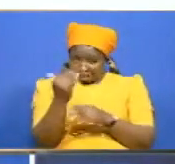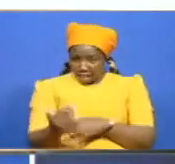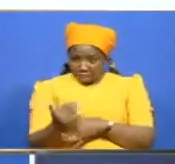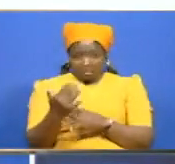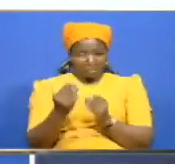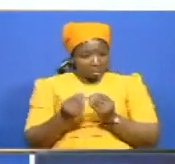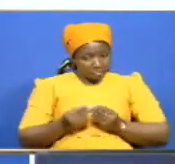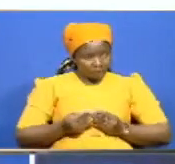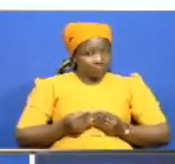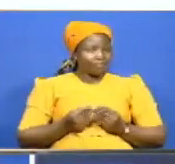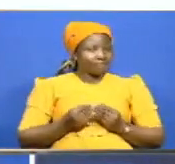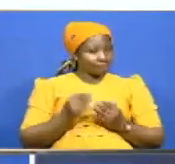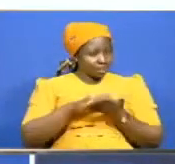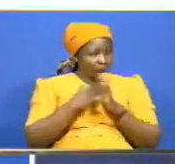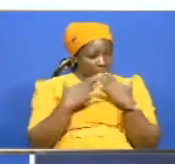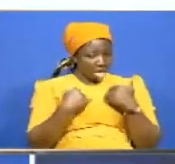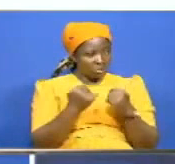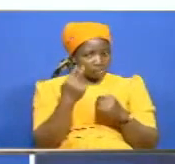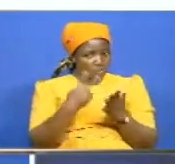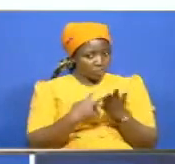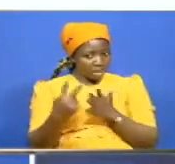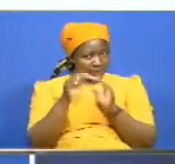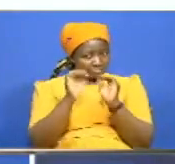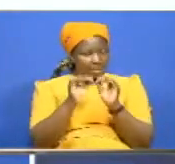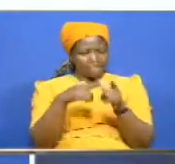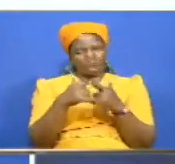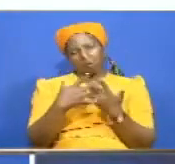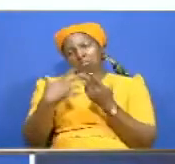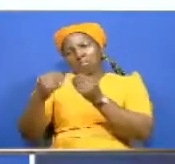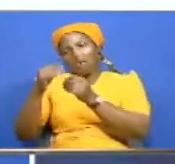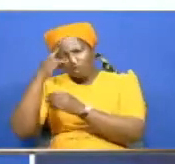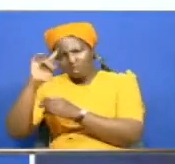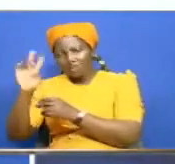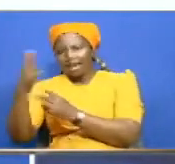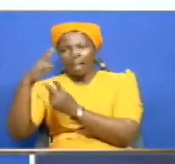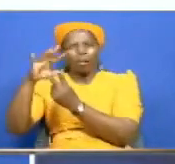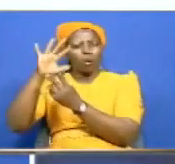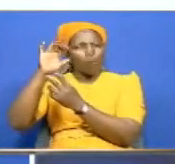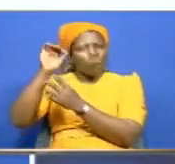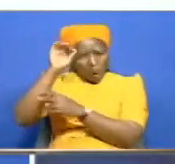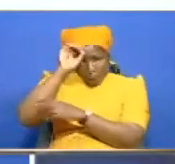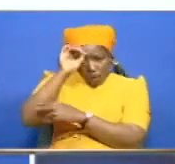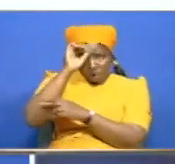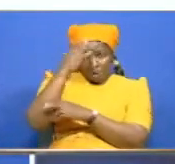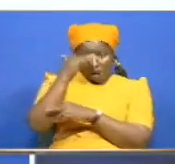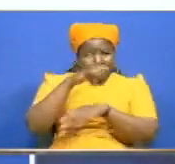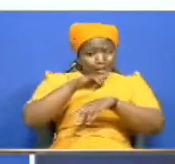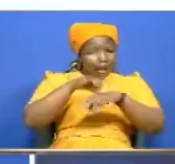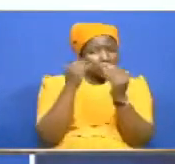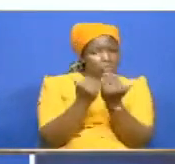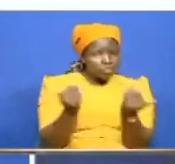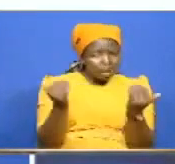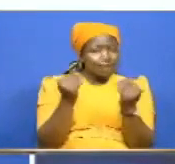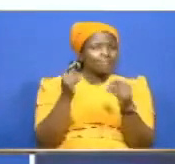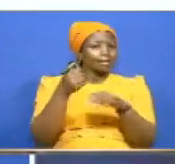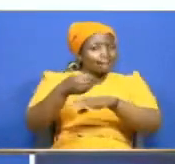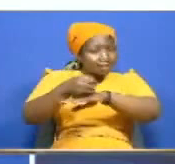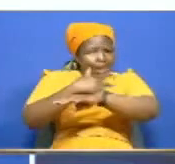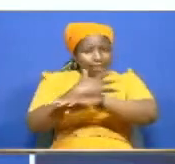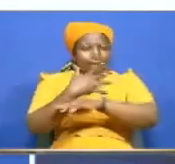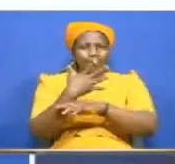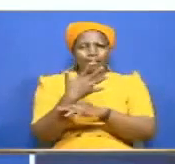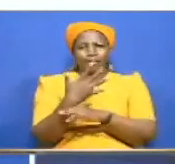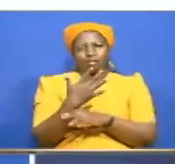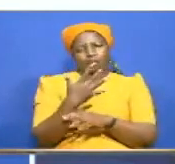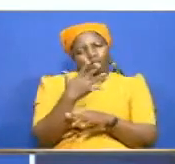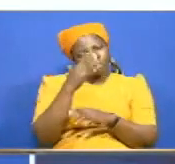2 weeks' time, just seek for a second opinion. Because when children's cancer is picked